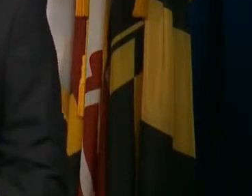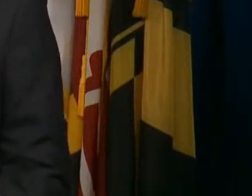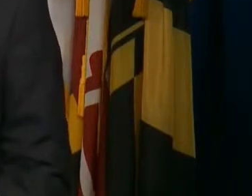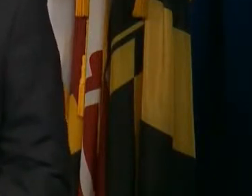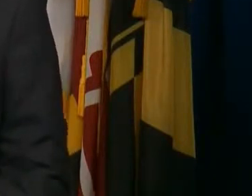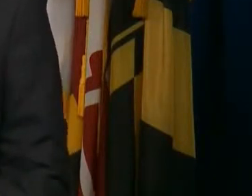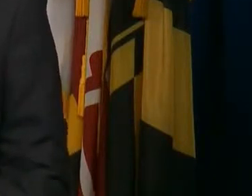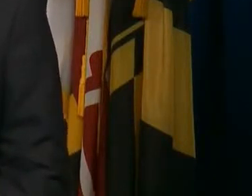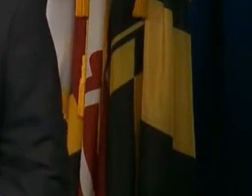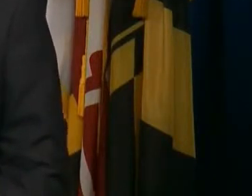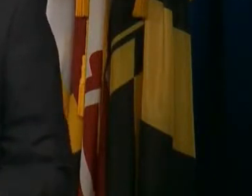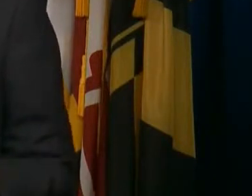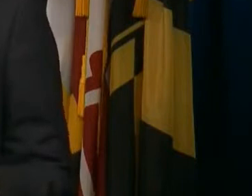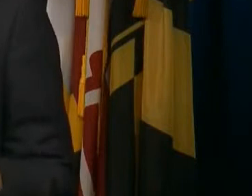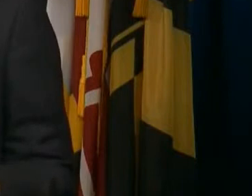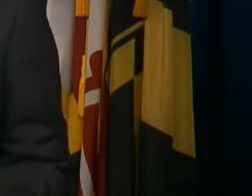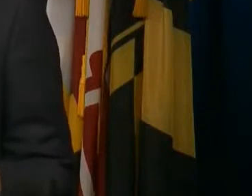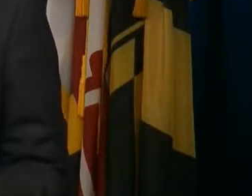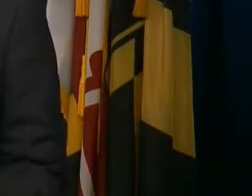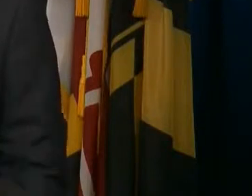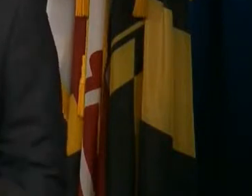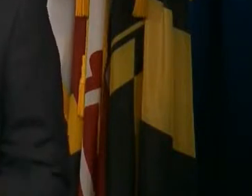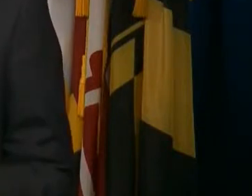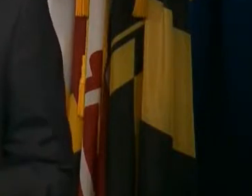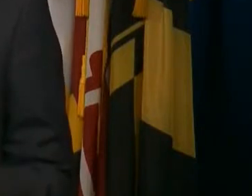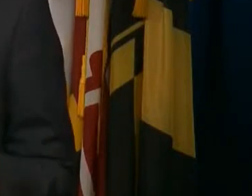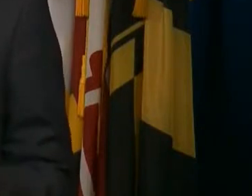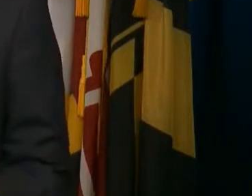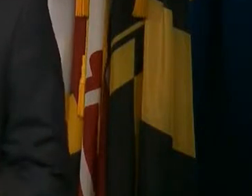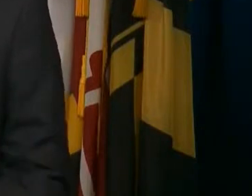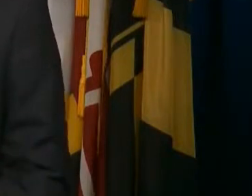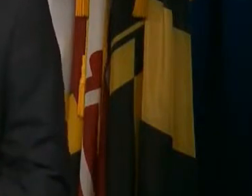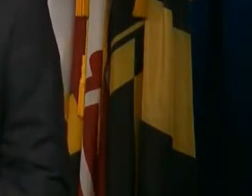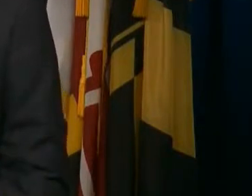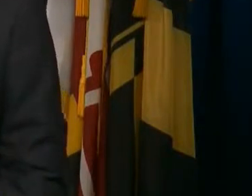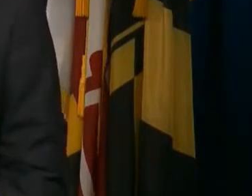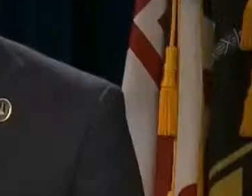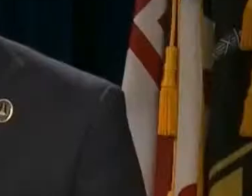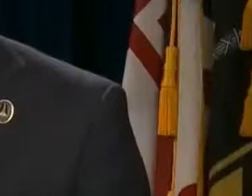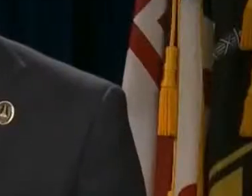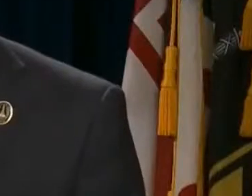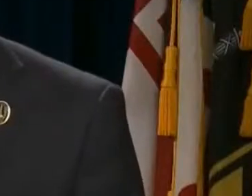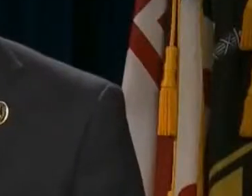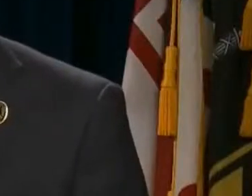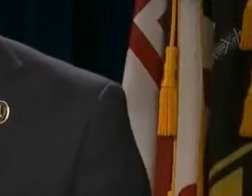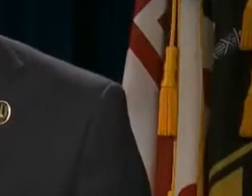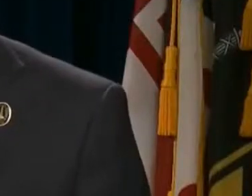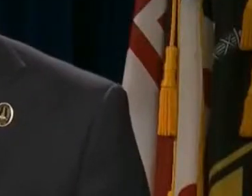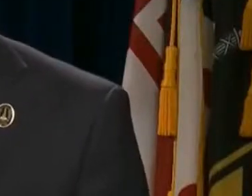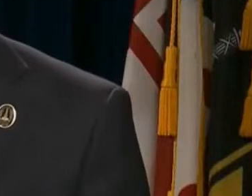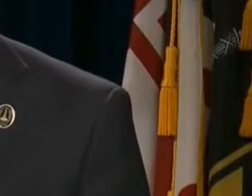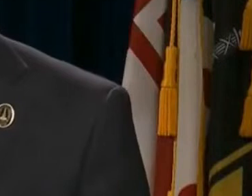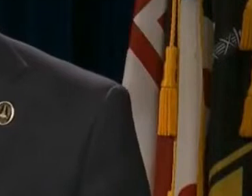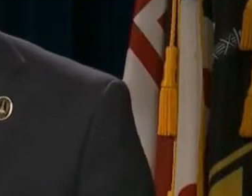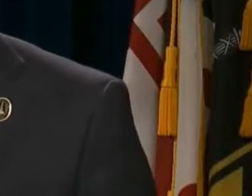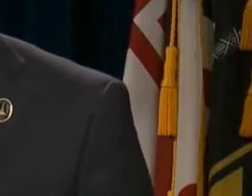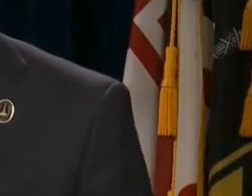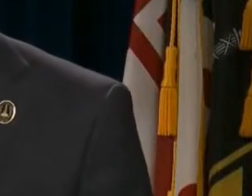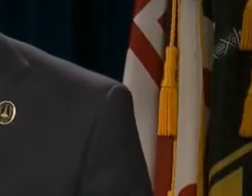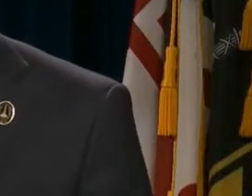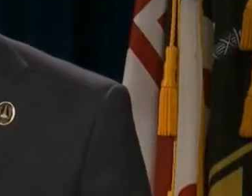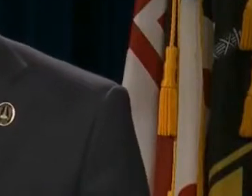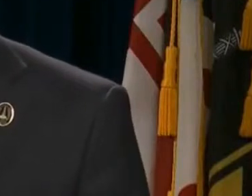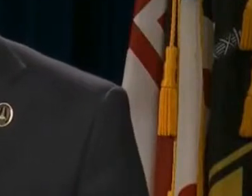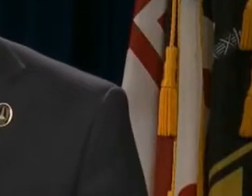violence prevention, workforce development, and setting the groundwork to close the digital divide for good. With dollars from the American Rescue Plan,